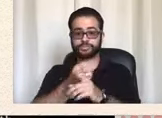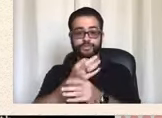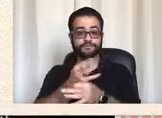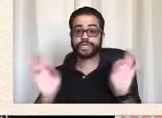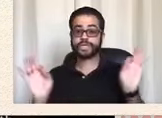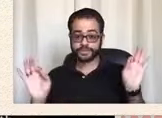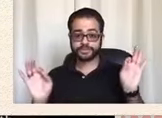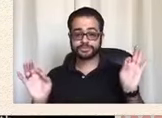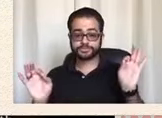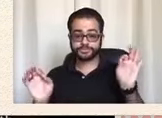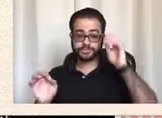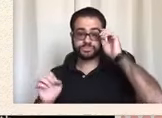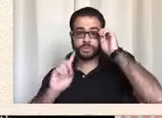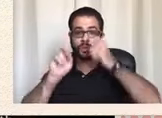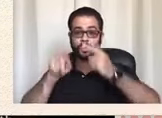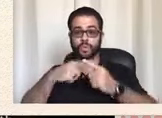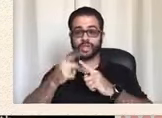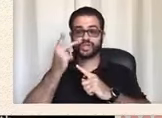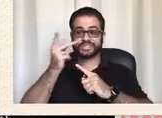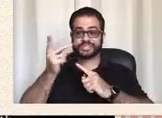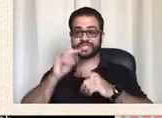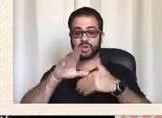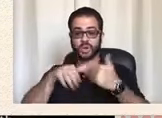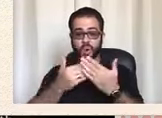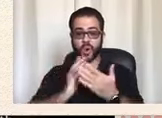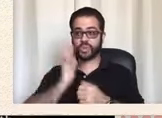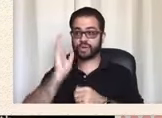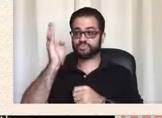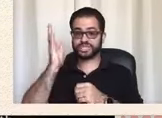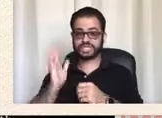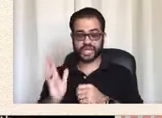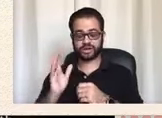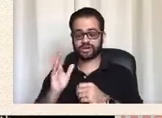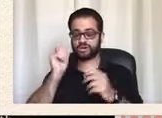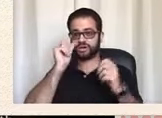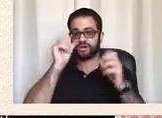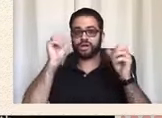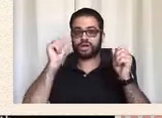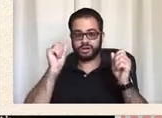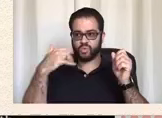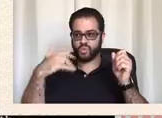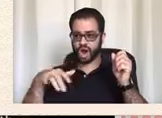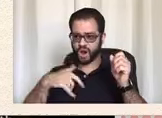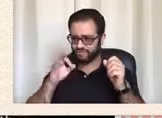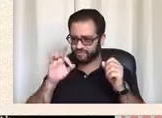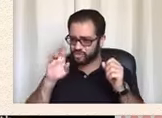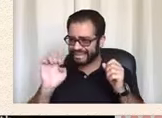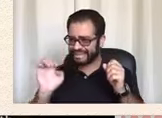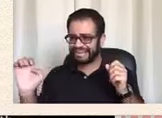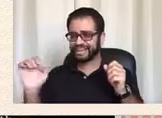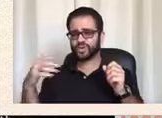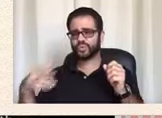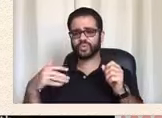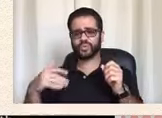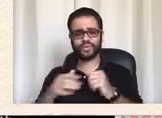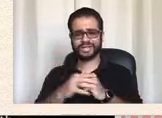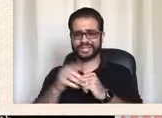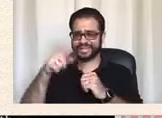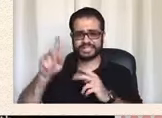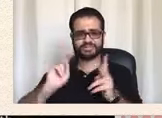when you see the lineup of the presenters, you'd be amazed that it's free. These people are just